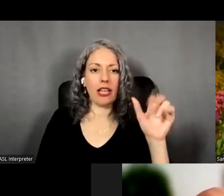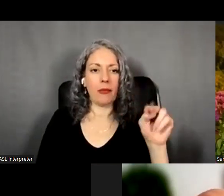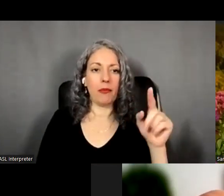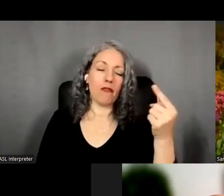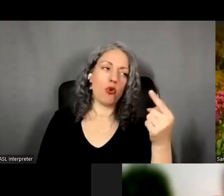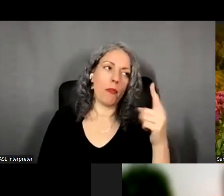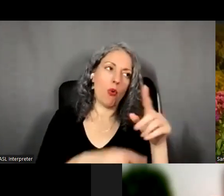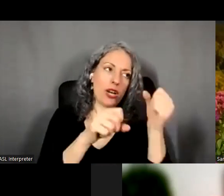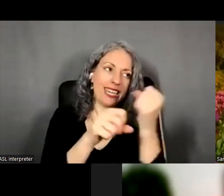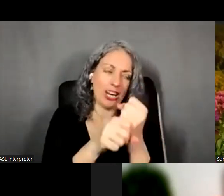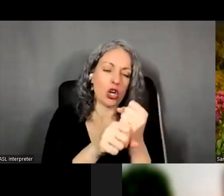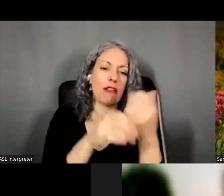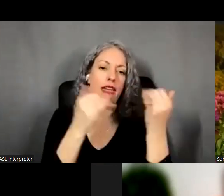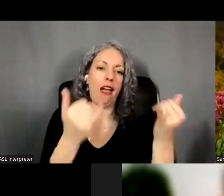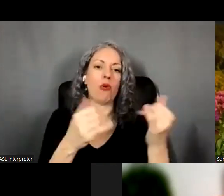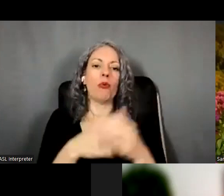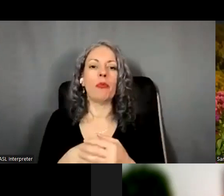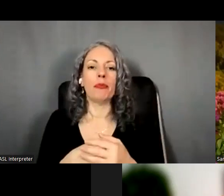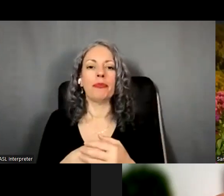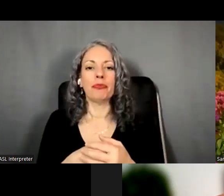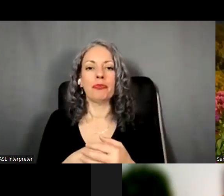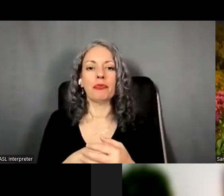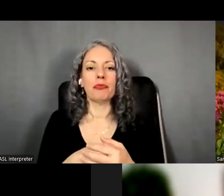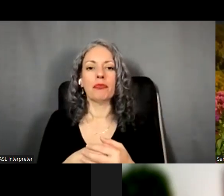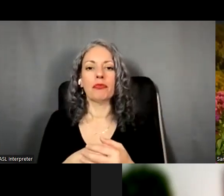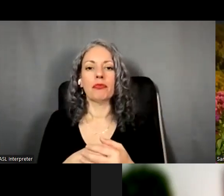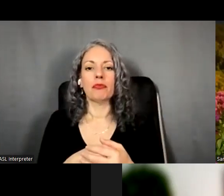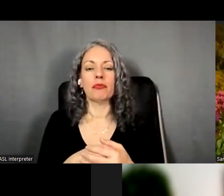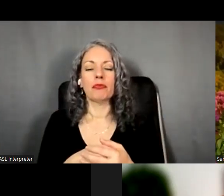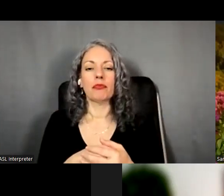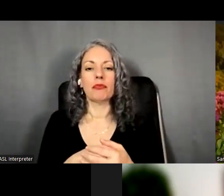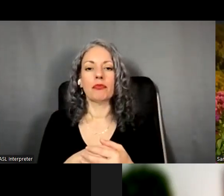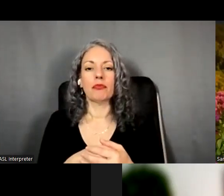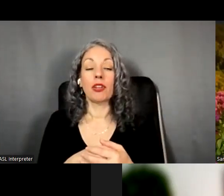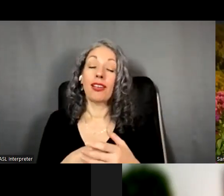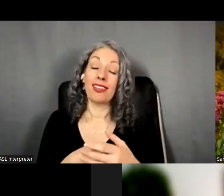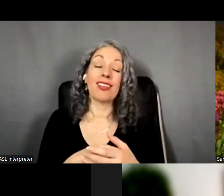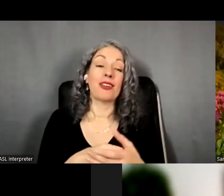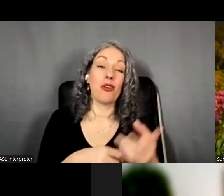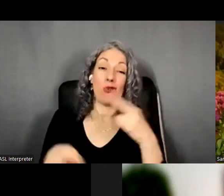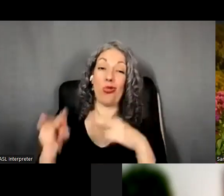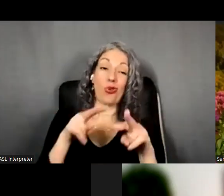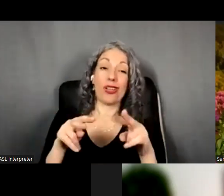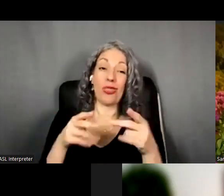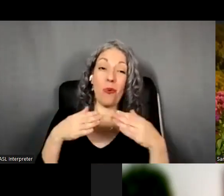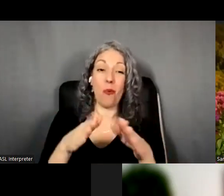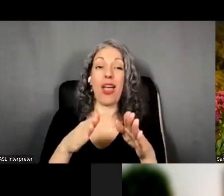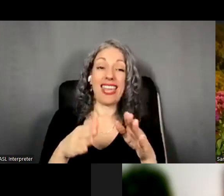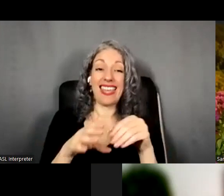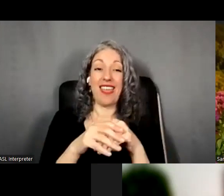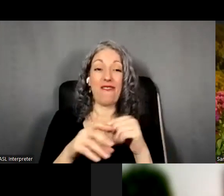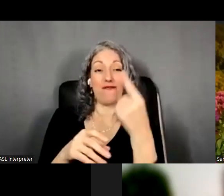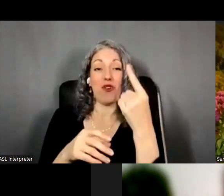year now. Had the good fortune or bad luck, depending on how you look at it, of being in kind of that first wave